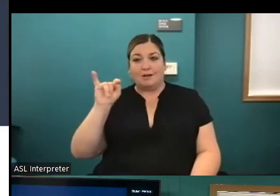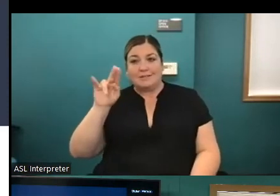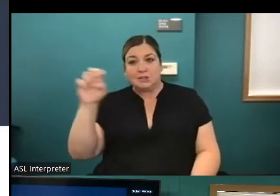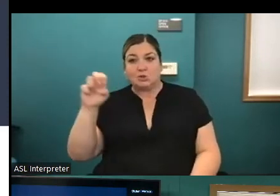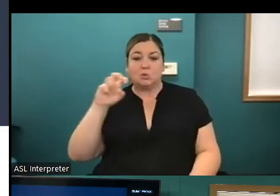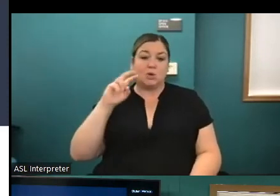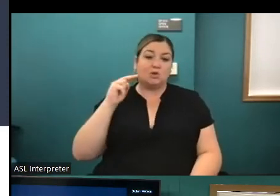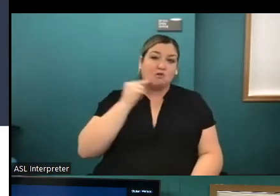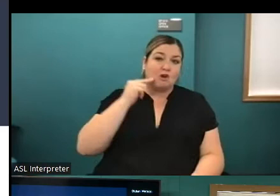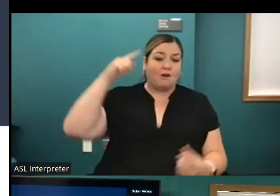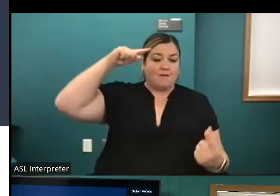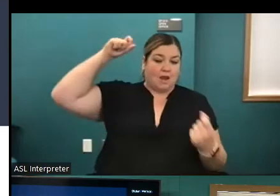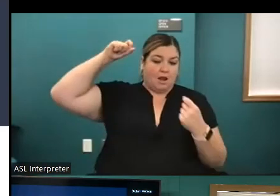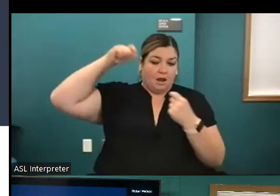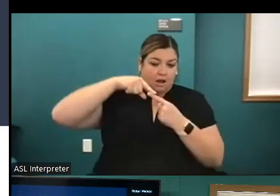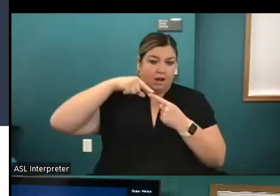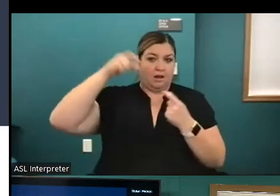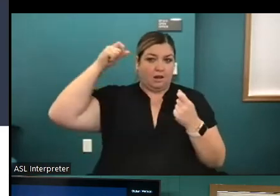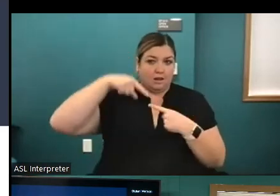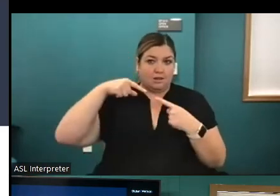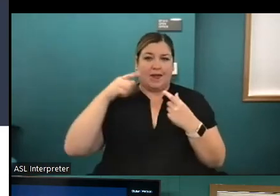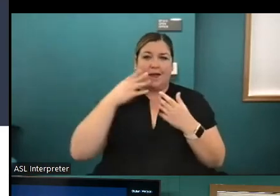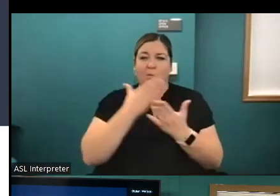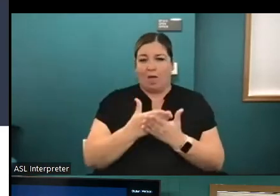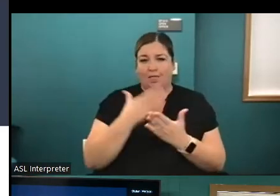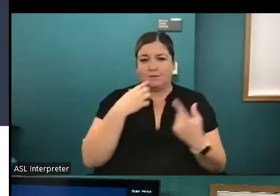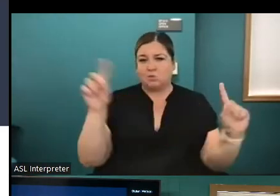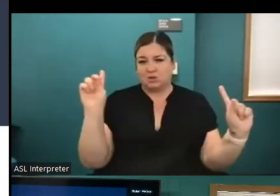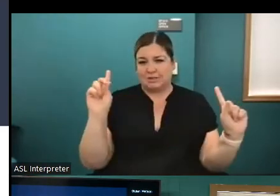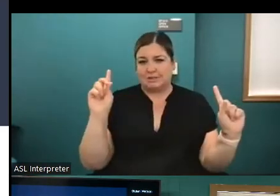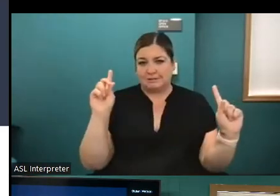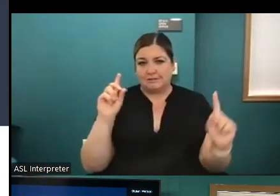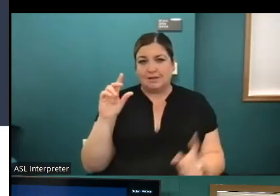be stable and low, right? So your impedance is how much